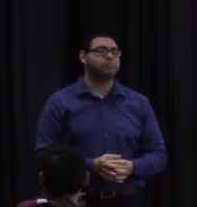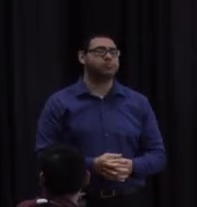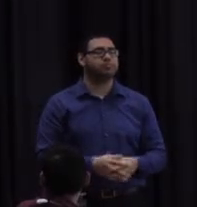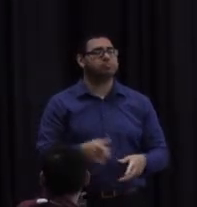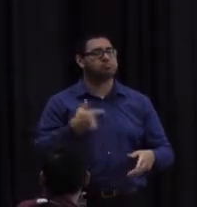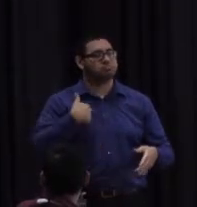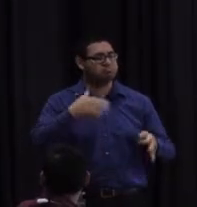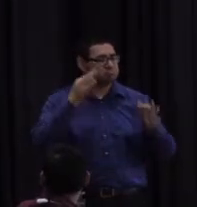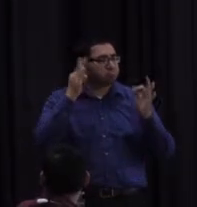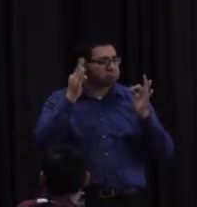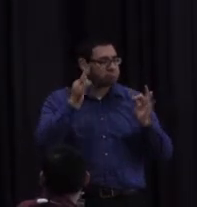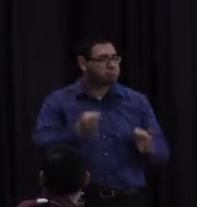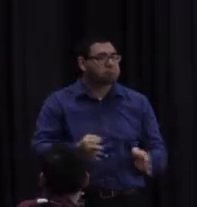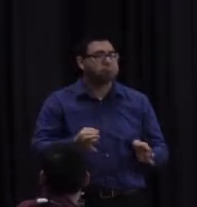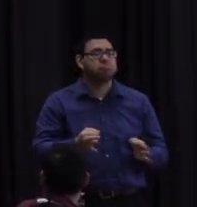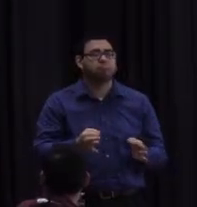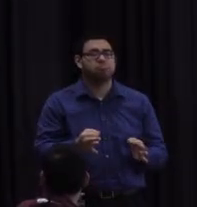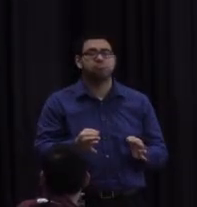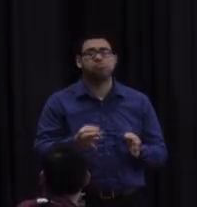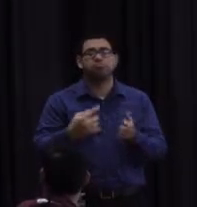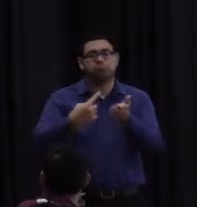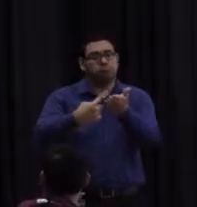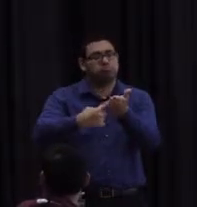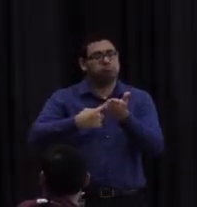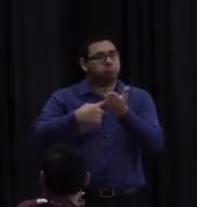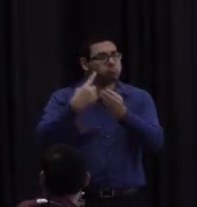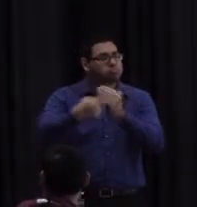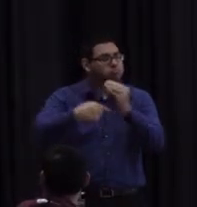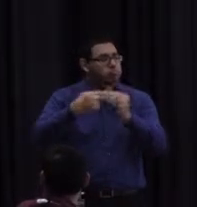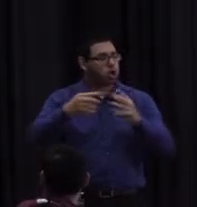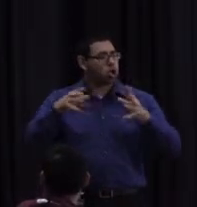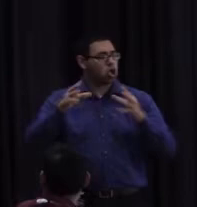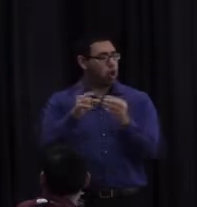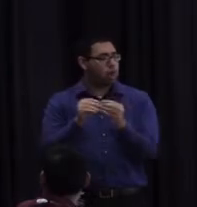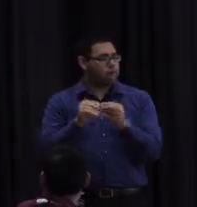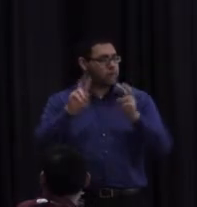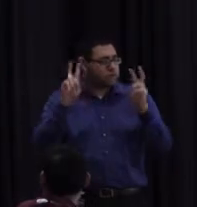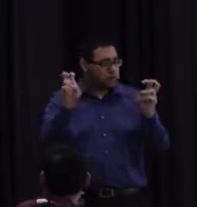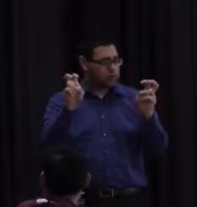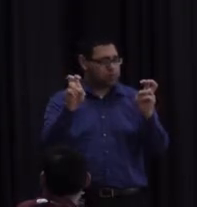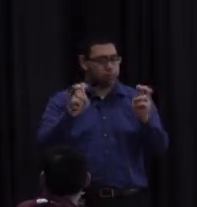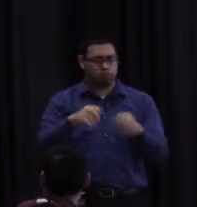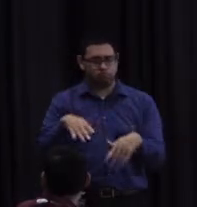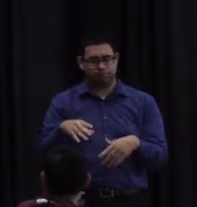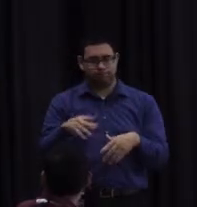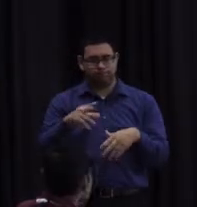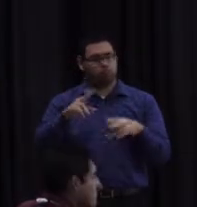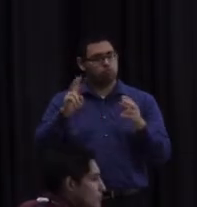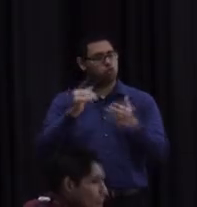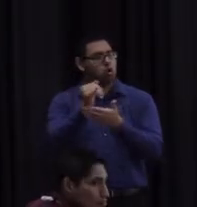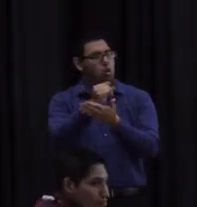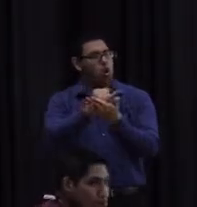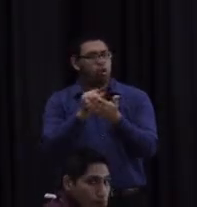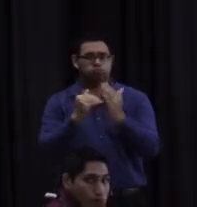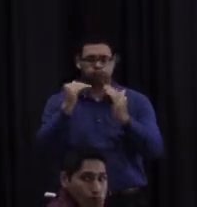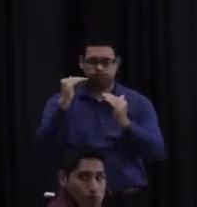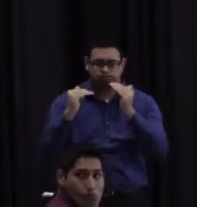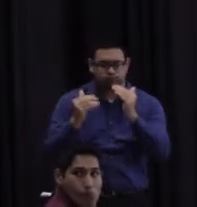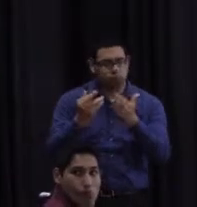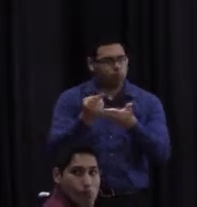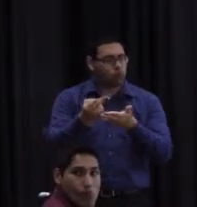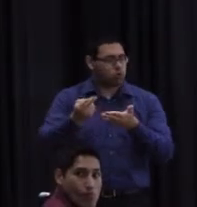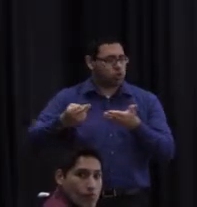I decided to talk about the conference theme, which is the art of leveraging resources.